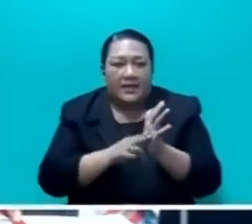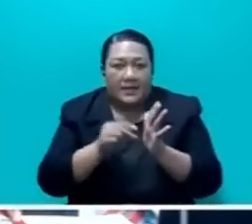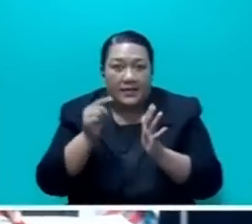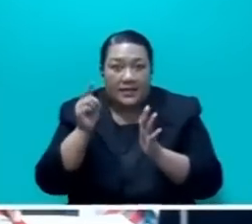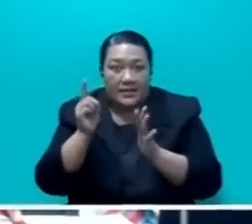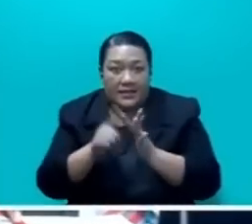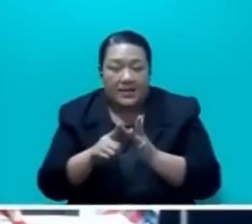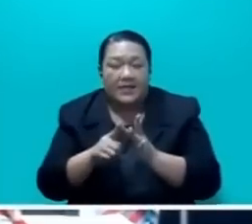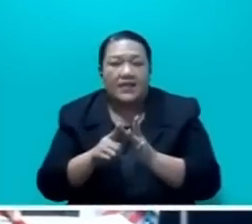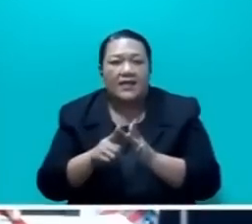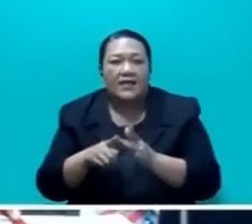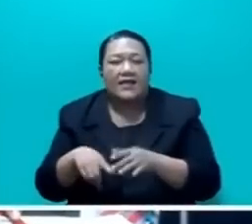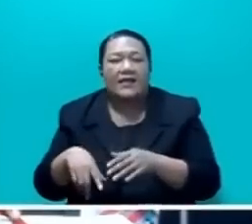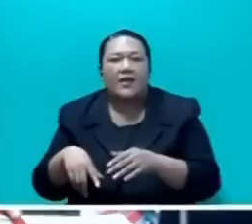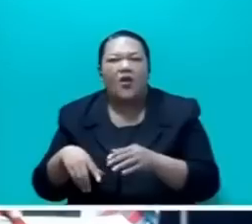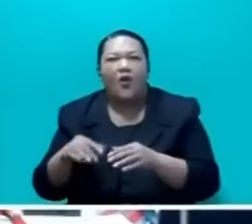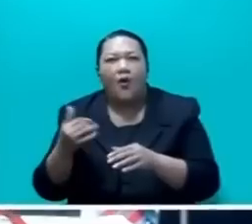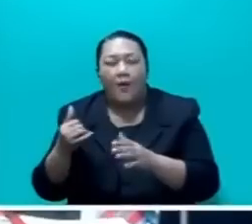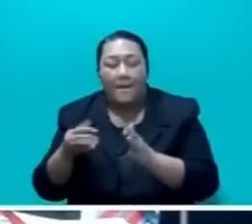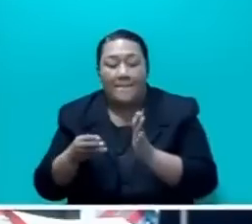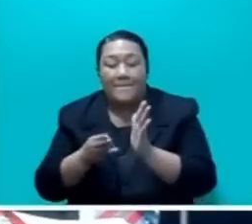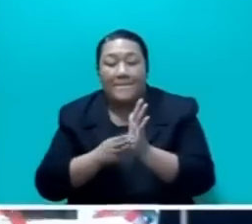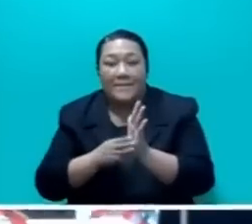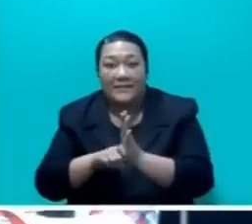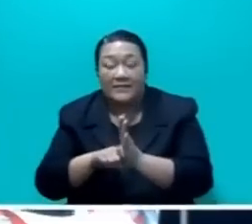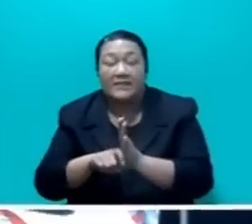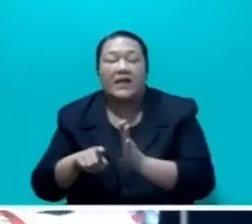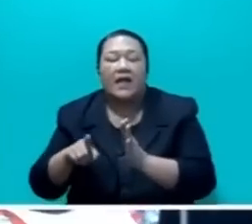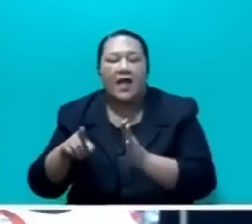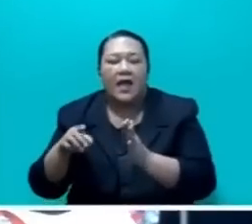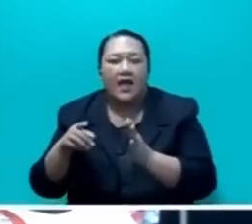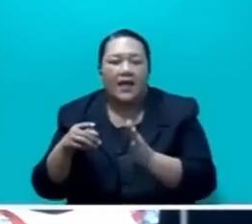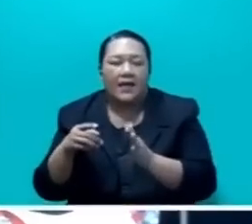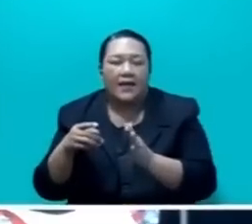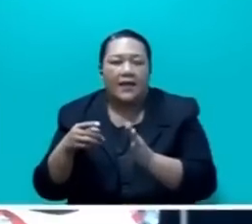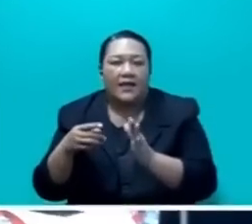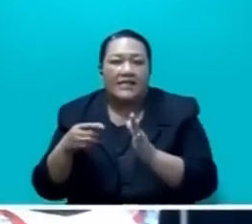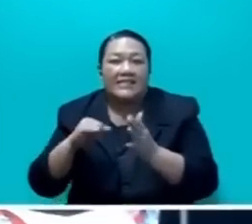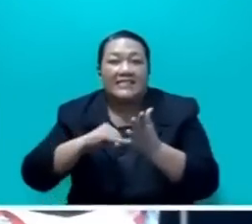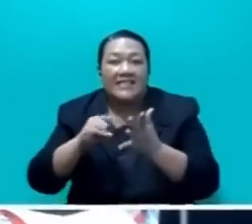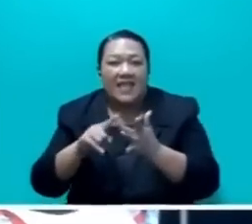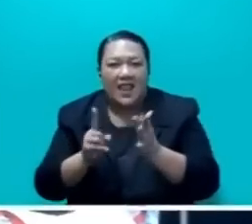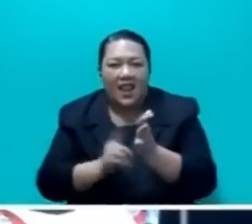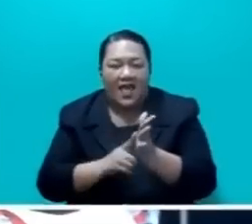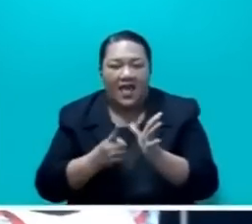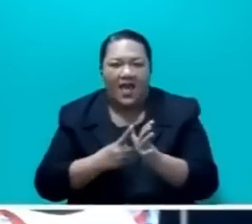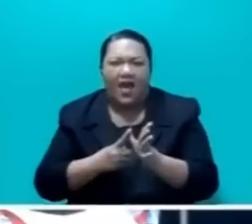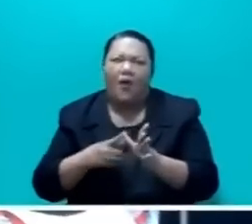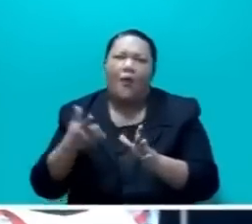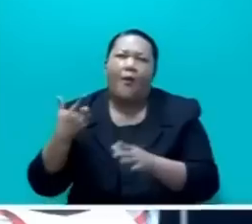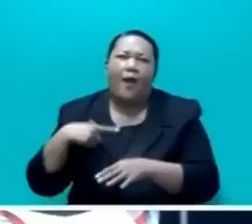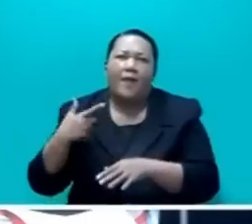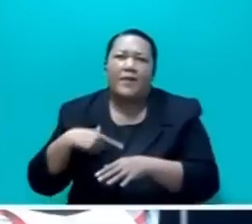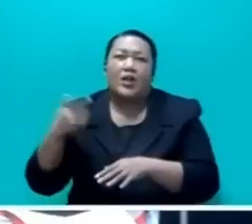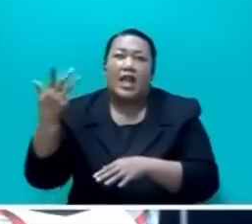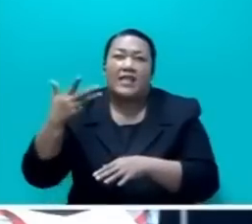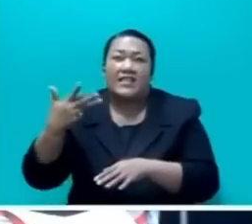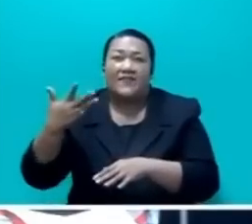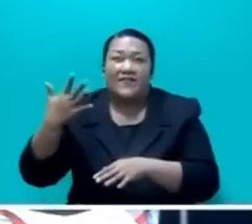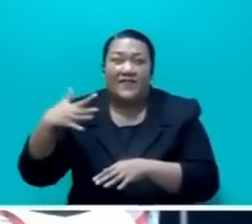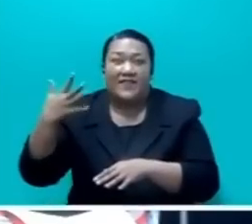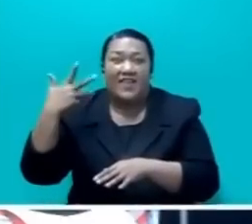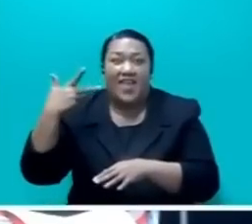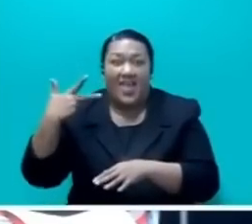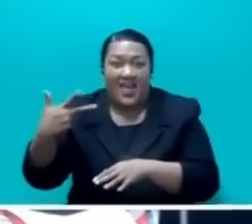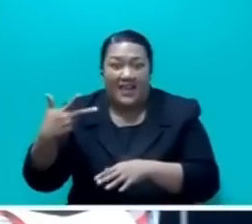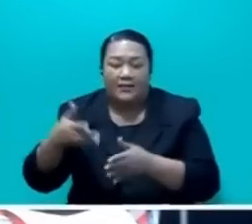as Misianda Sila, for his foresight and the sole founder of the school back in 1958, to serve the education